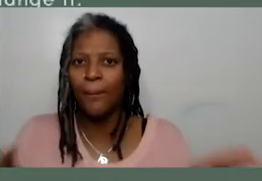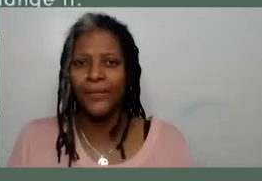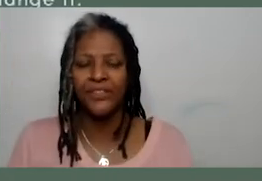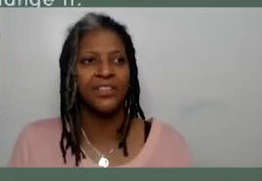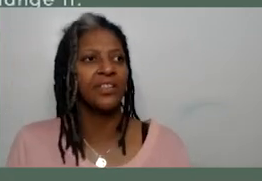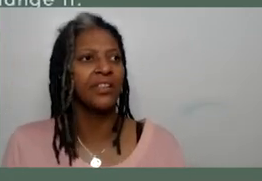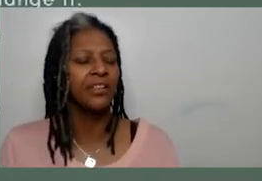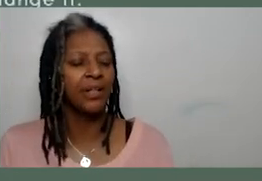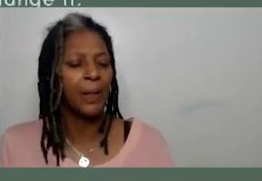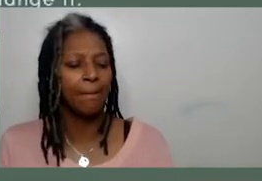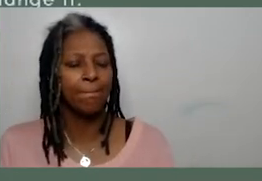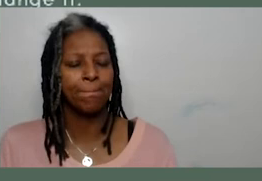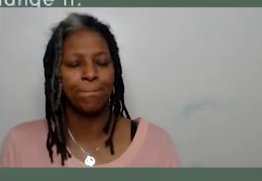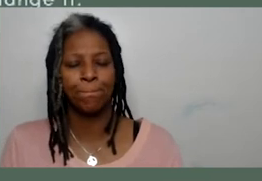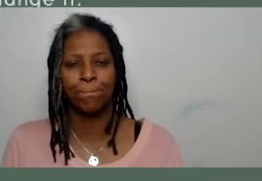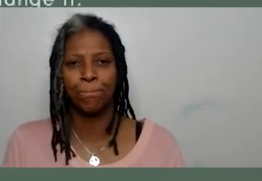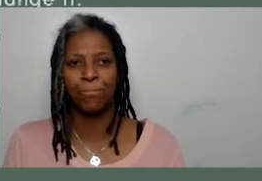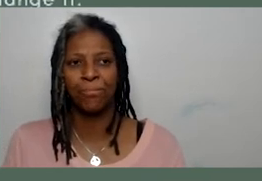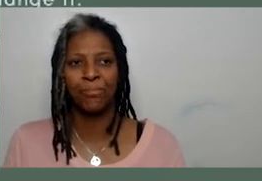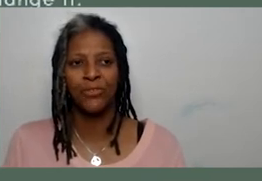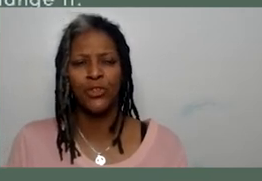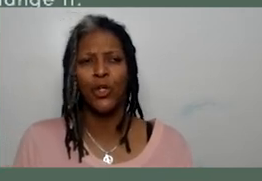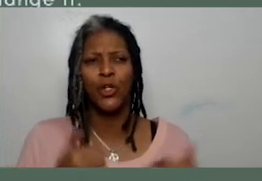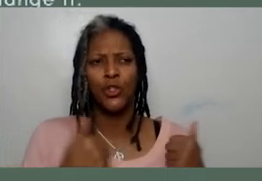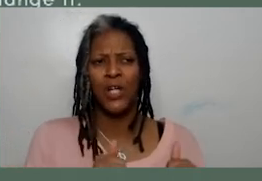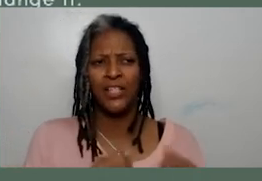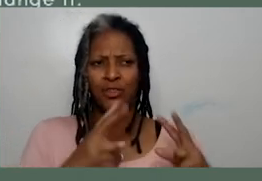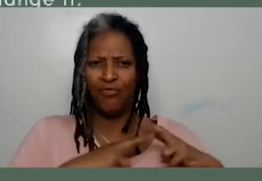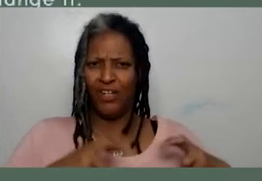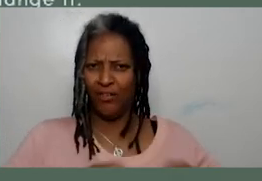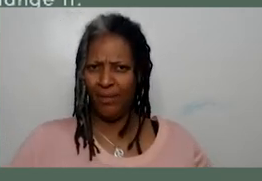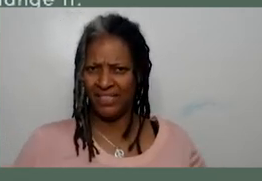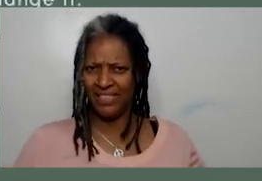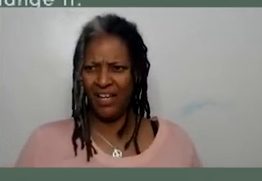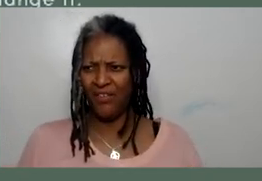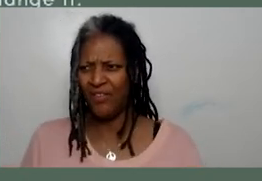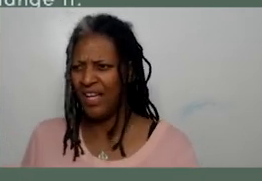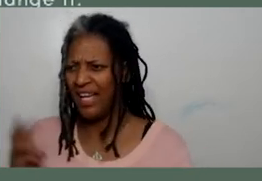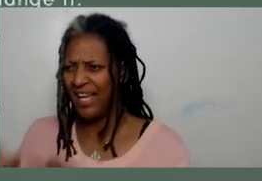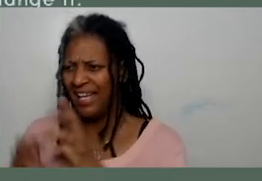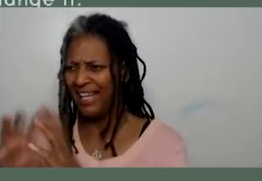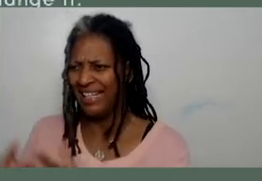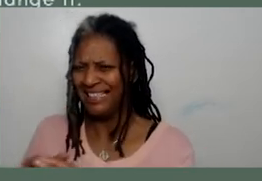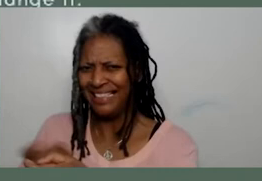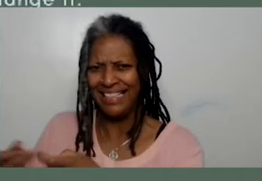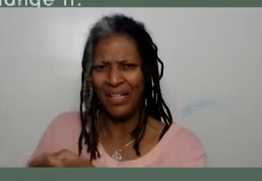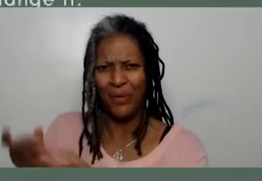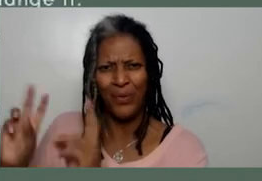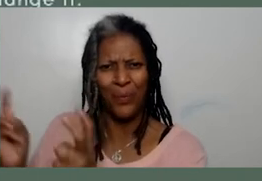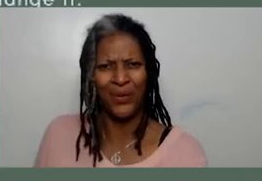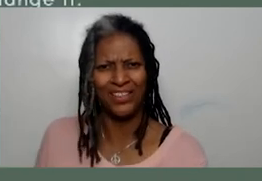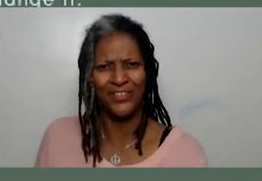be while grappling with a world that isn't fair. You notice the disparities within your age group, but you have to keep going because you don't have a choice. The systems